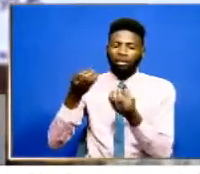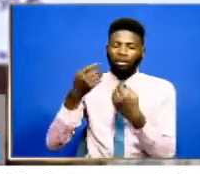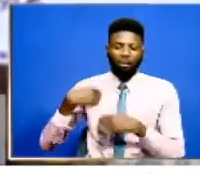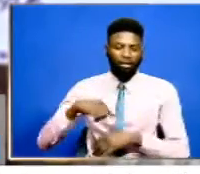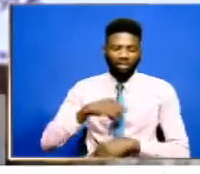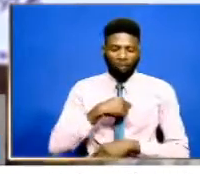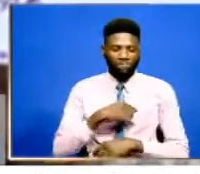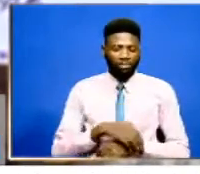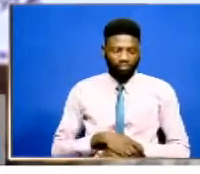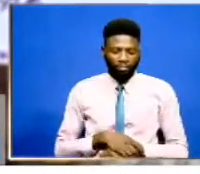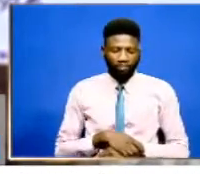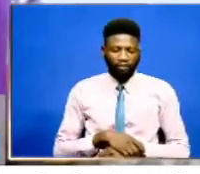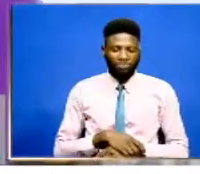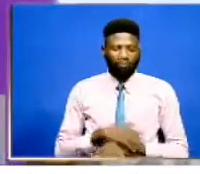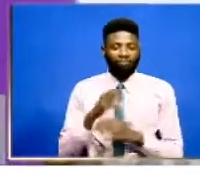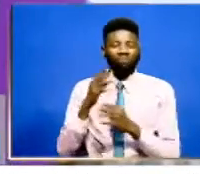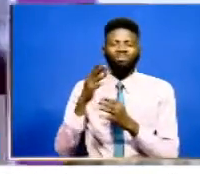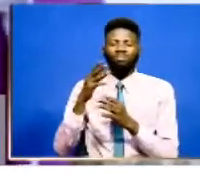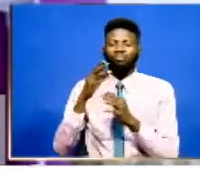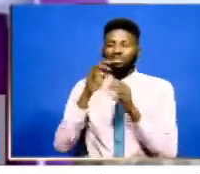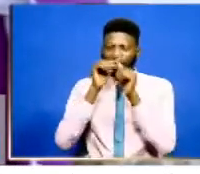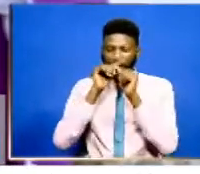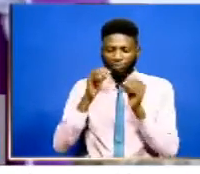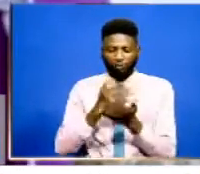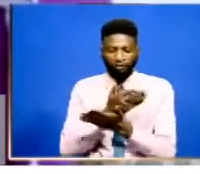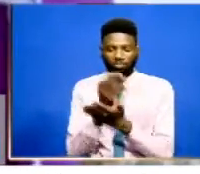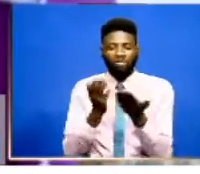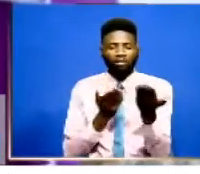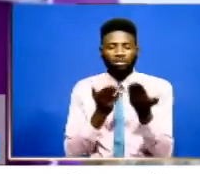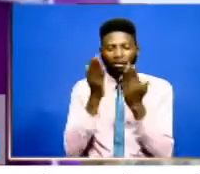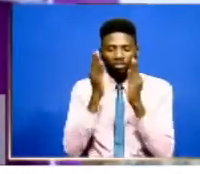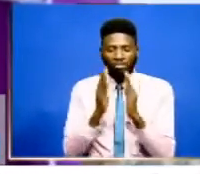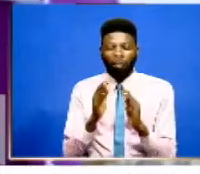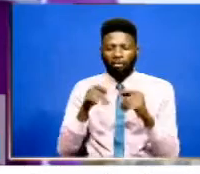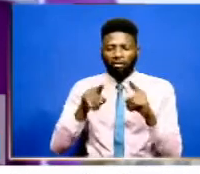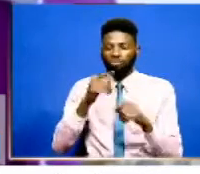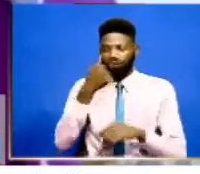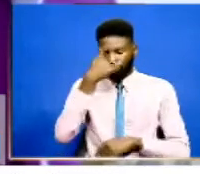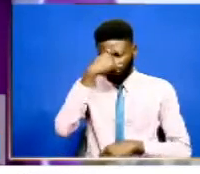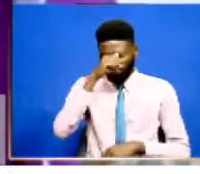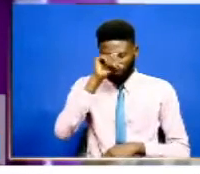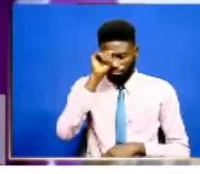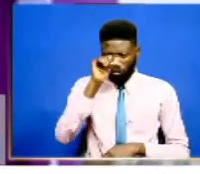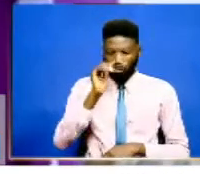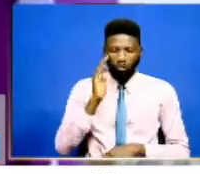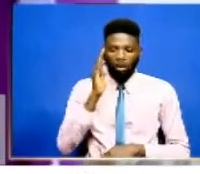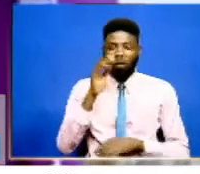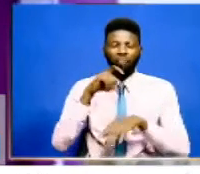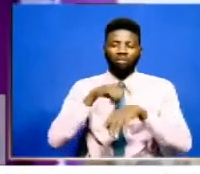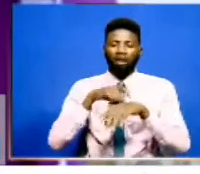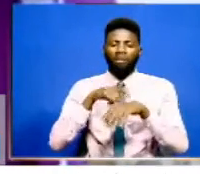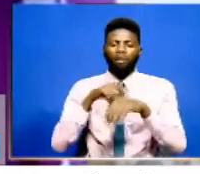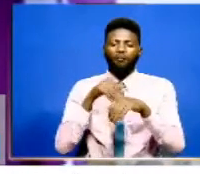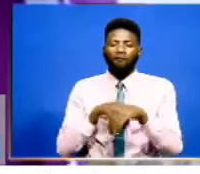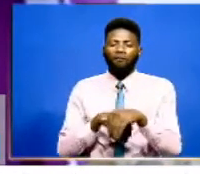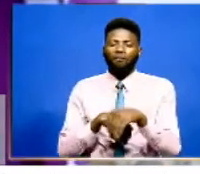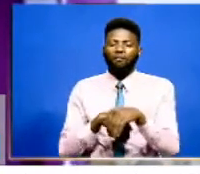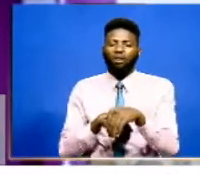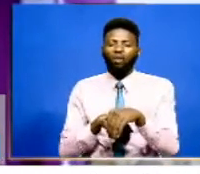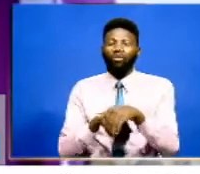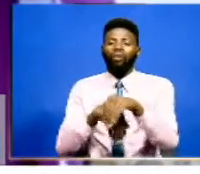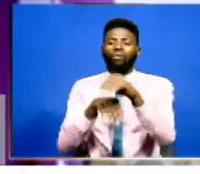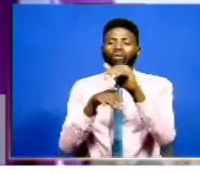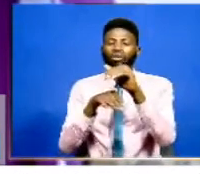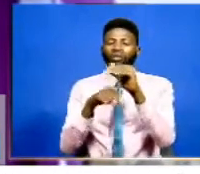upon these your servants, who will be marked with these ashes as they follow the Lenten